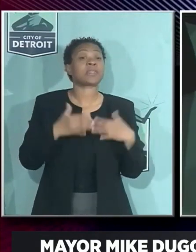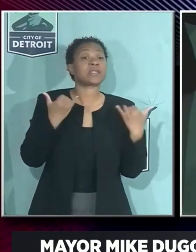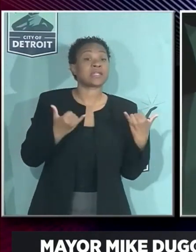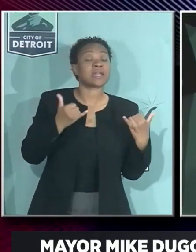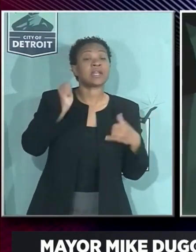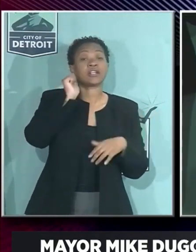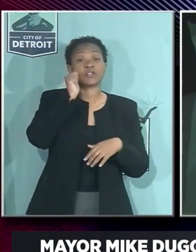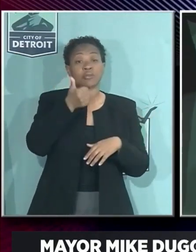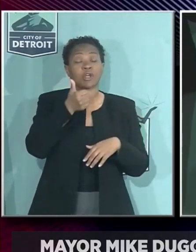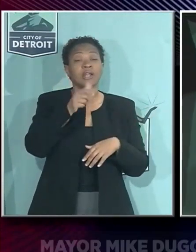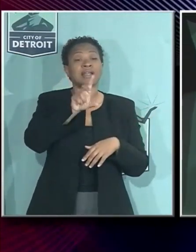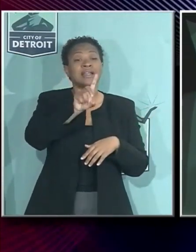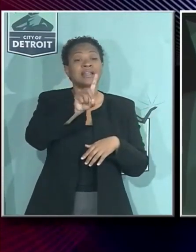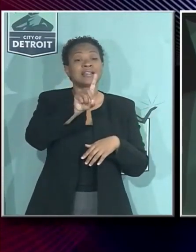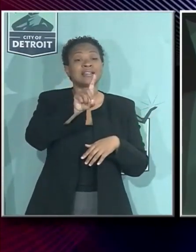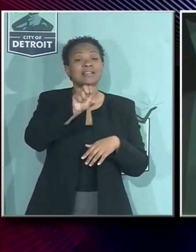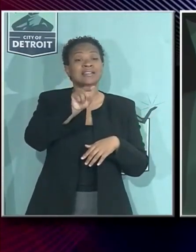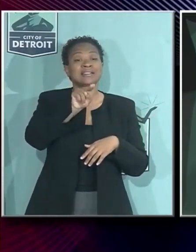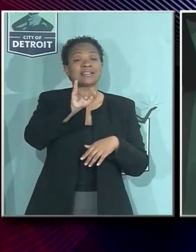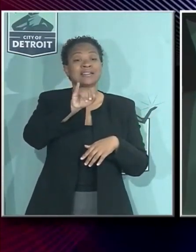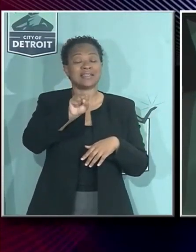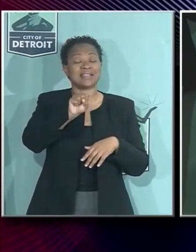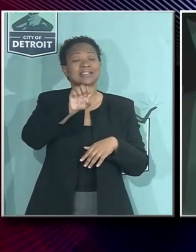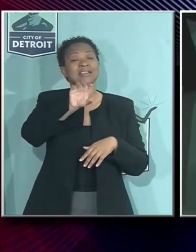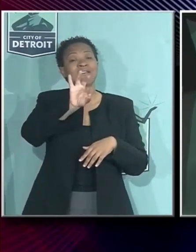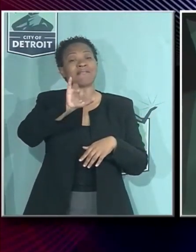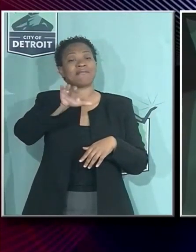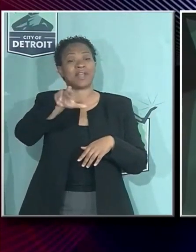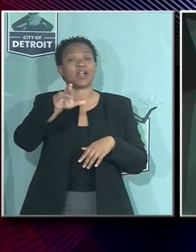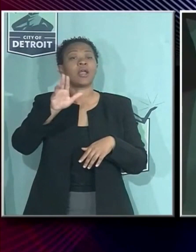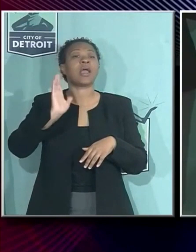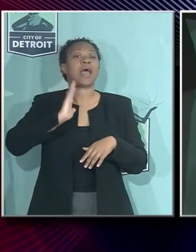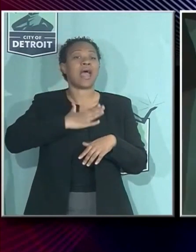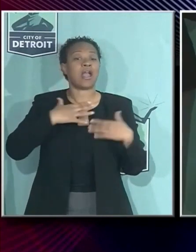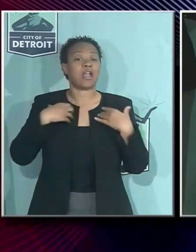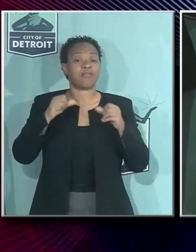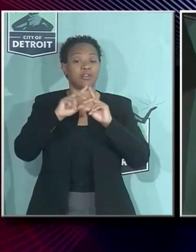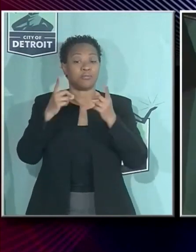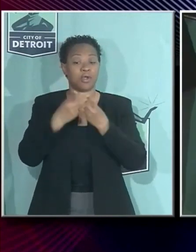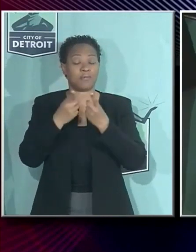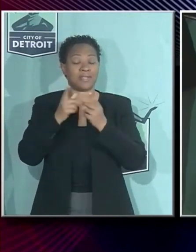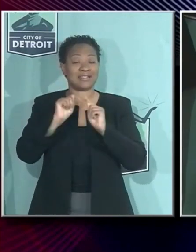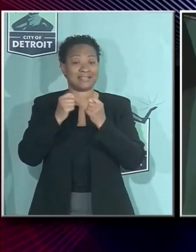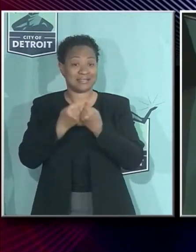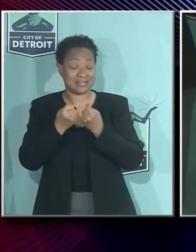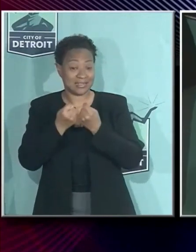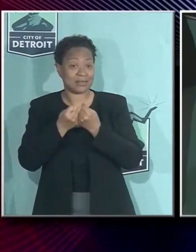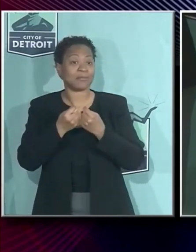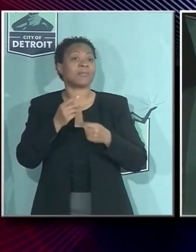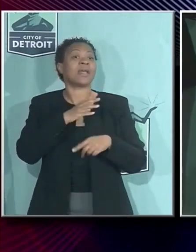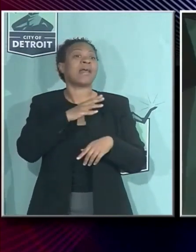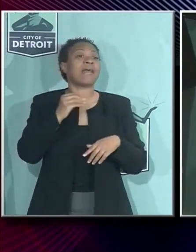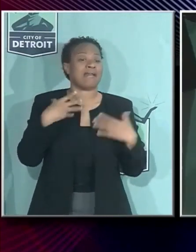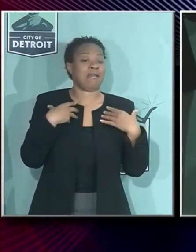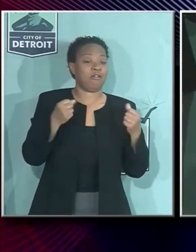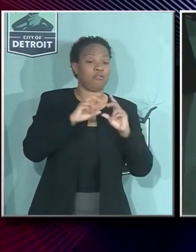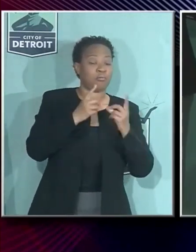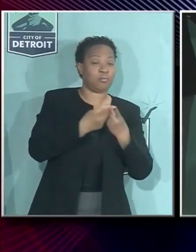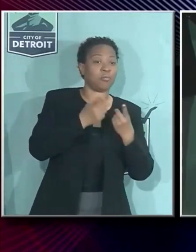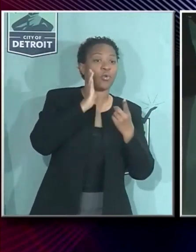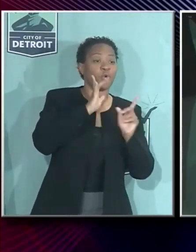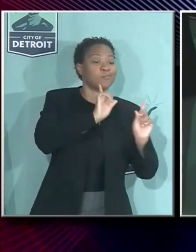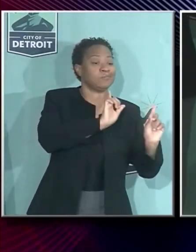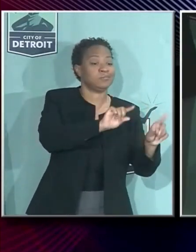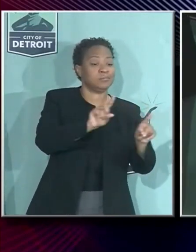Denise Fair and our health department team, along with the Detroit Police Department, are going to be visiting a number of